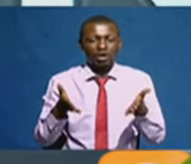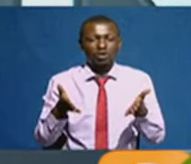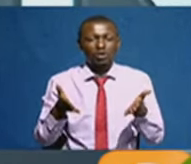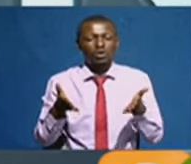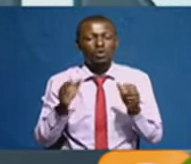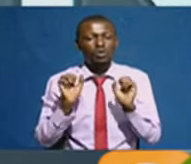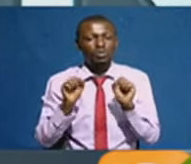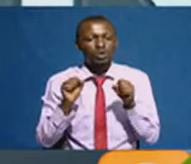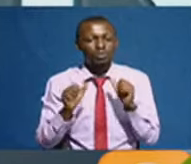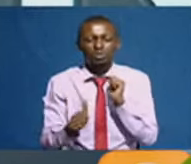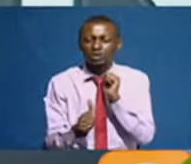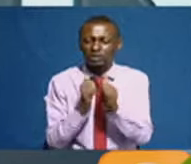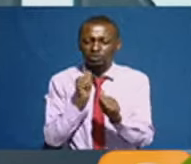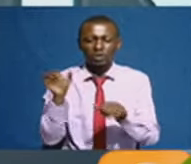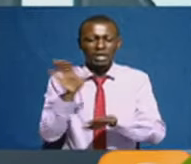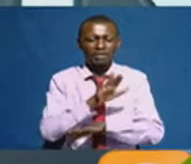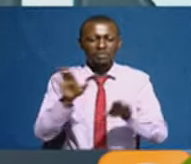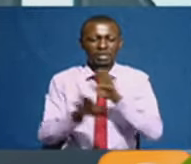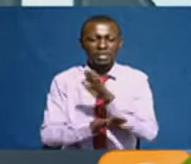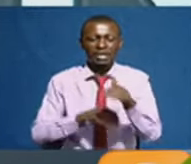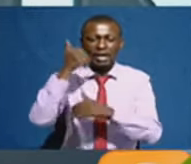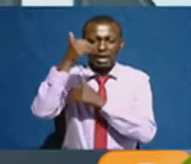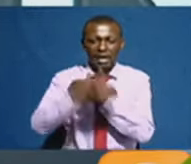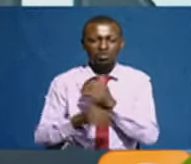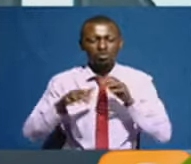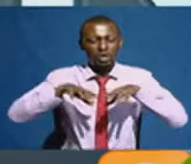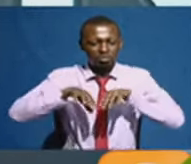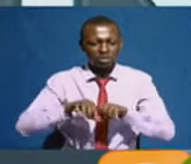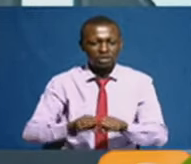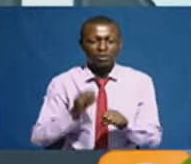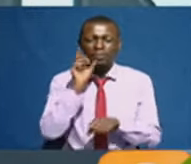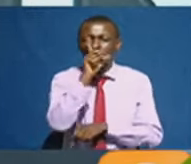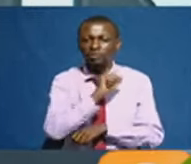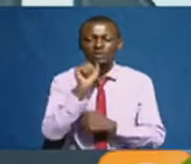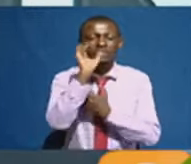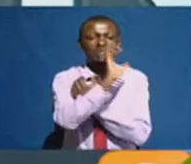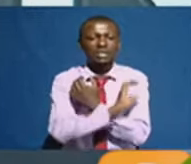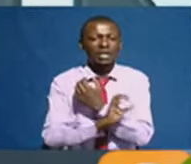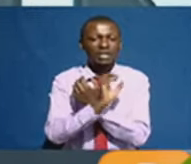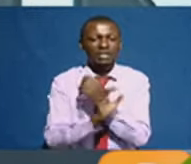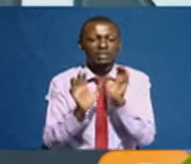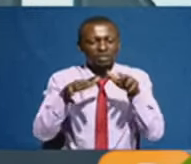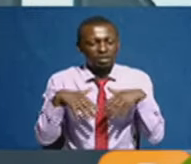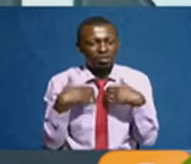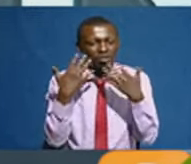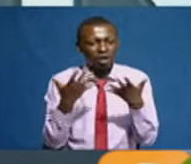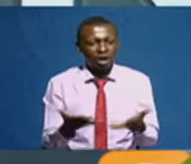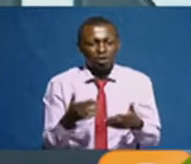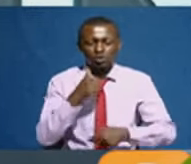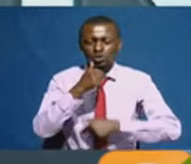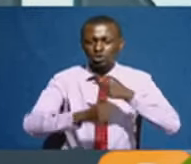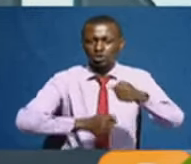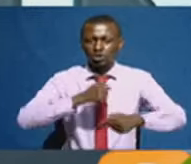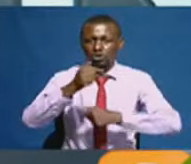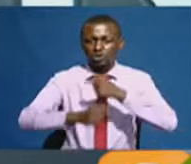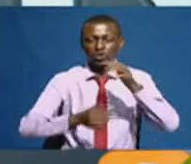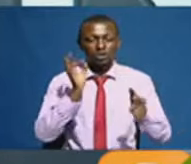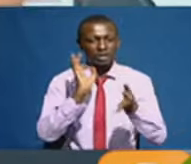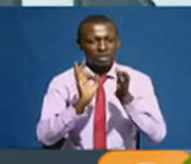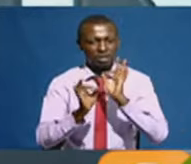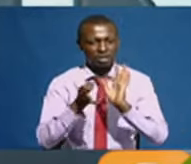everything once they take over. How does a country process or progress if we're going to